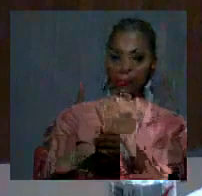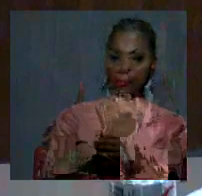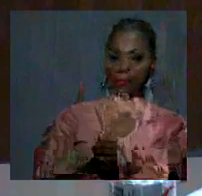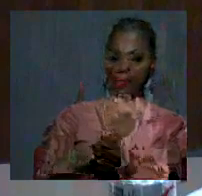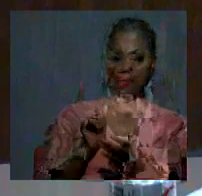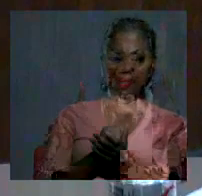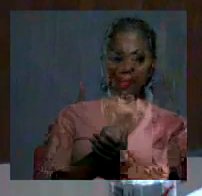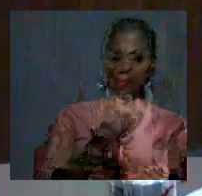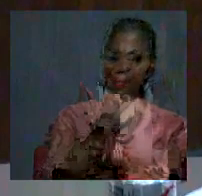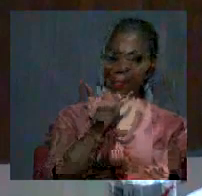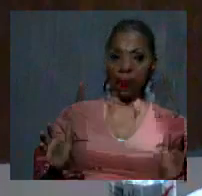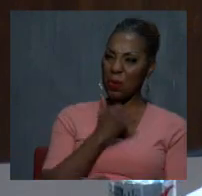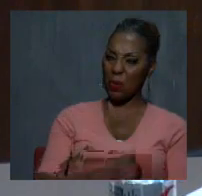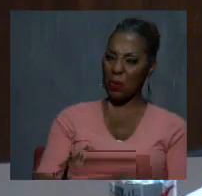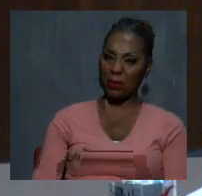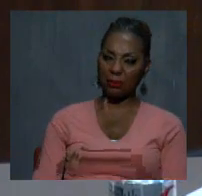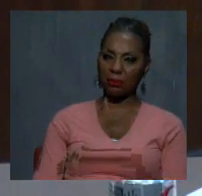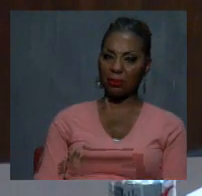wrong,